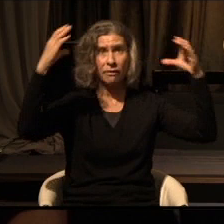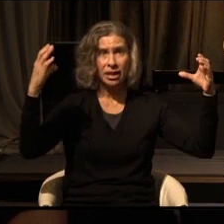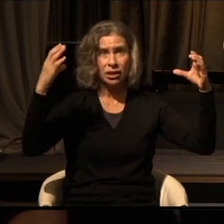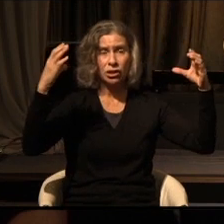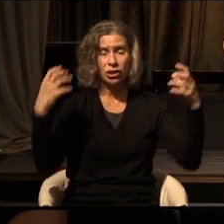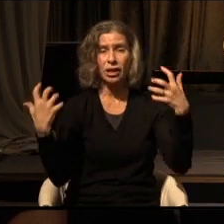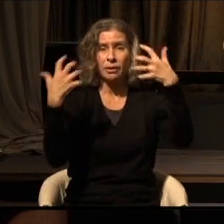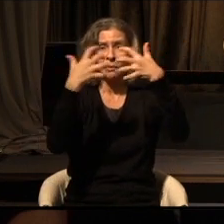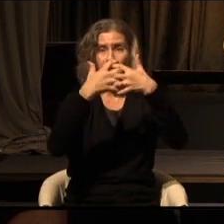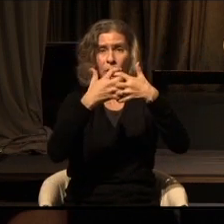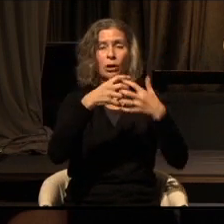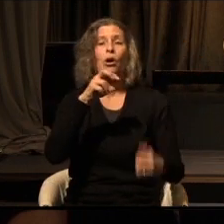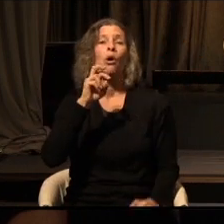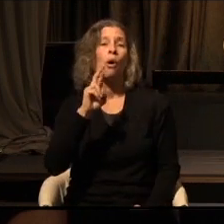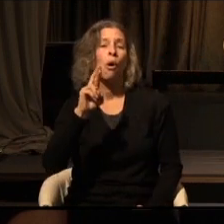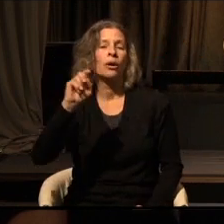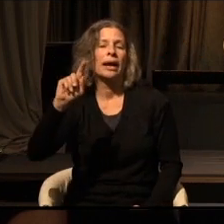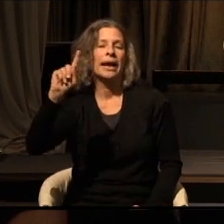last grant that you applied for?